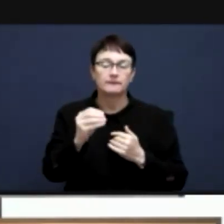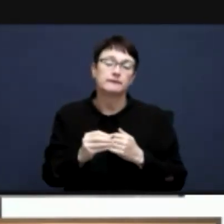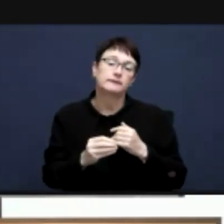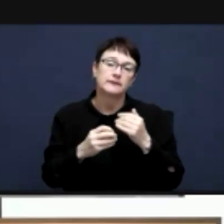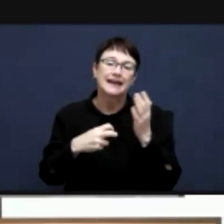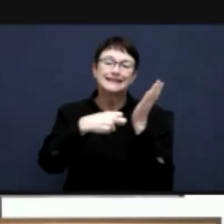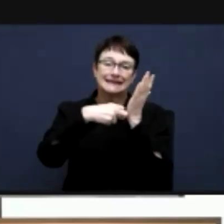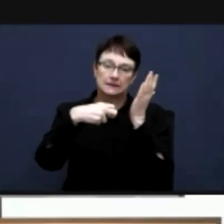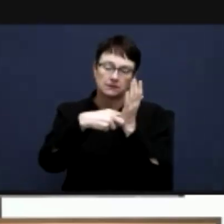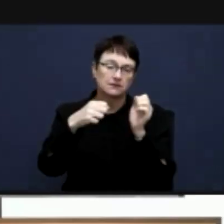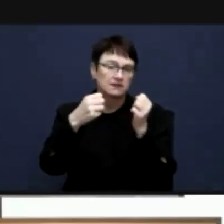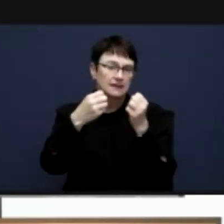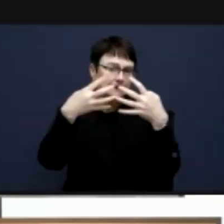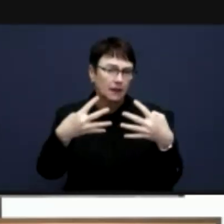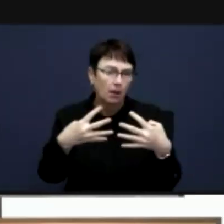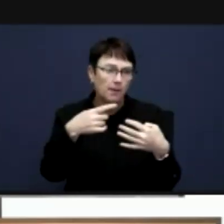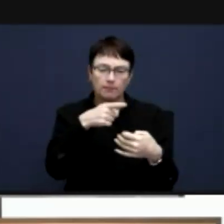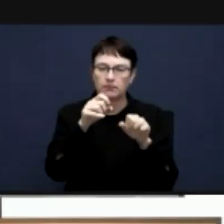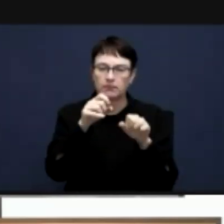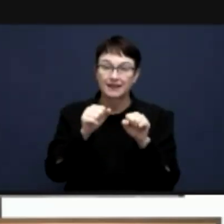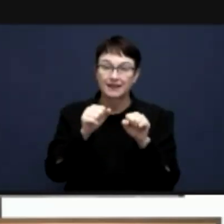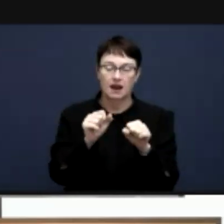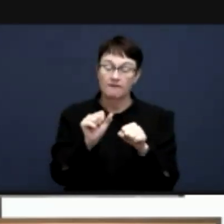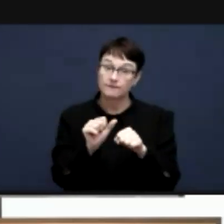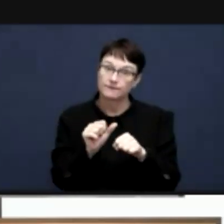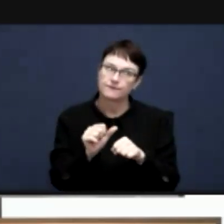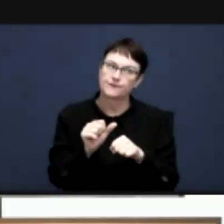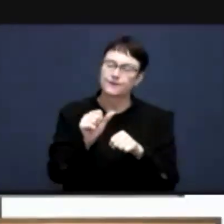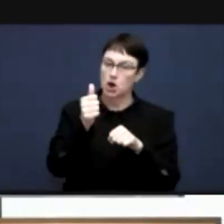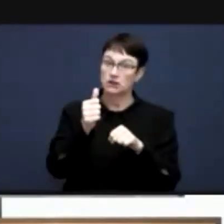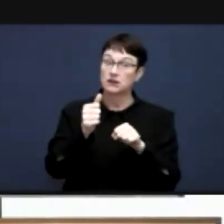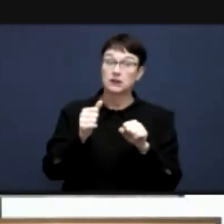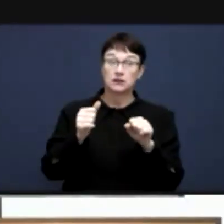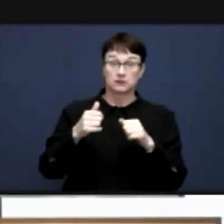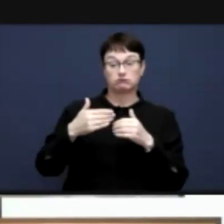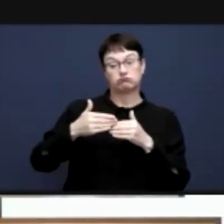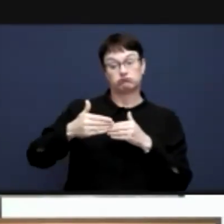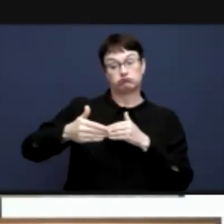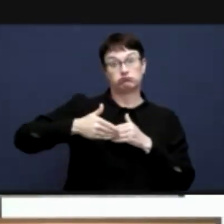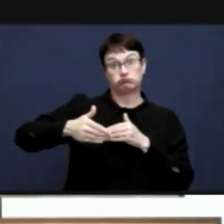perform pre-release auditing. So if their release is prepared, they will do a final audit before the release.